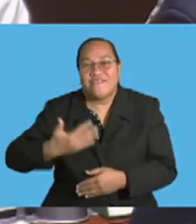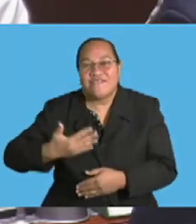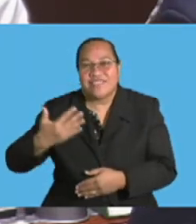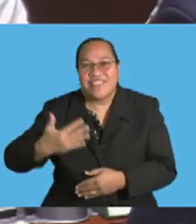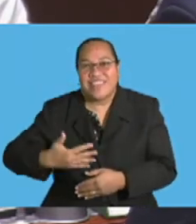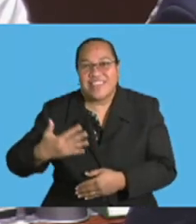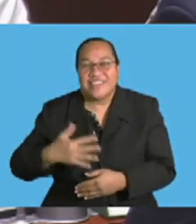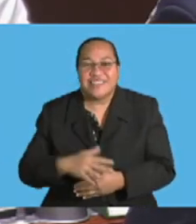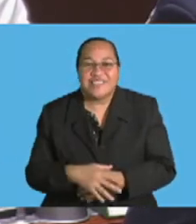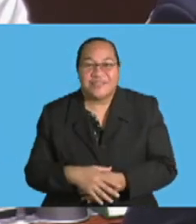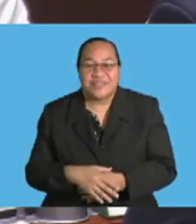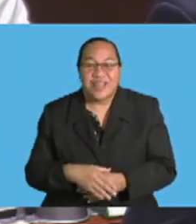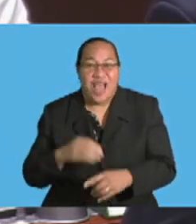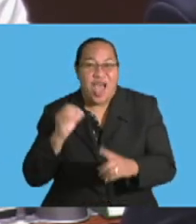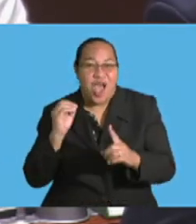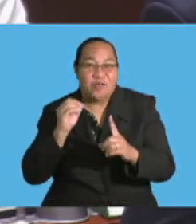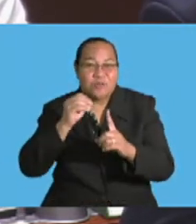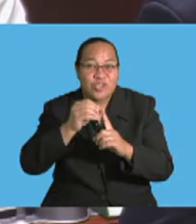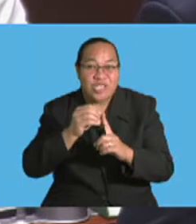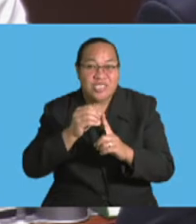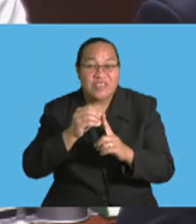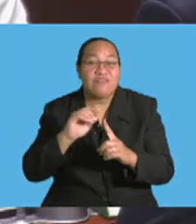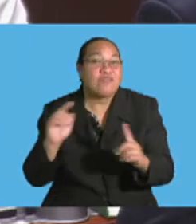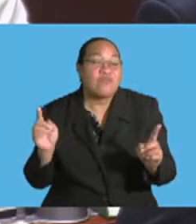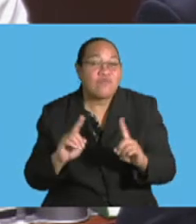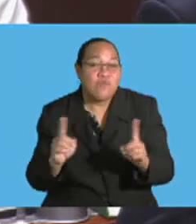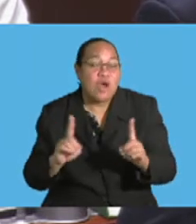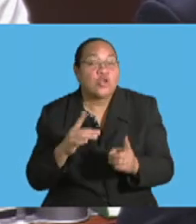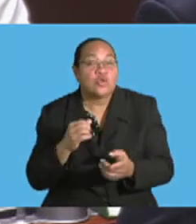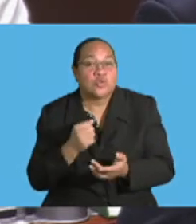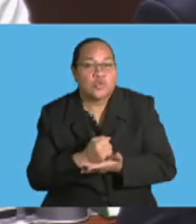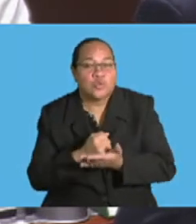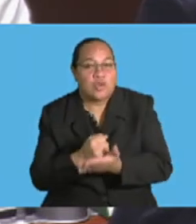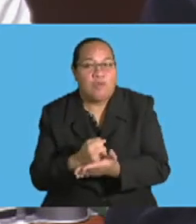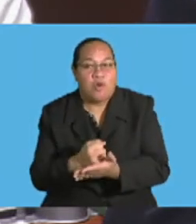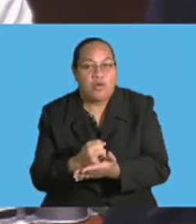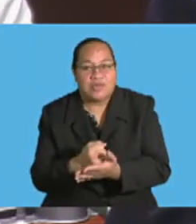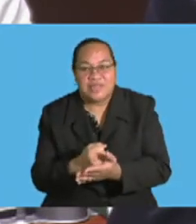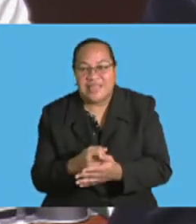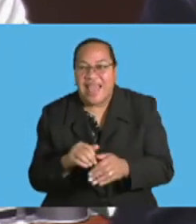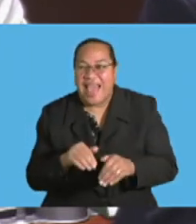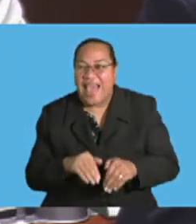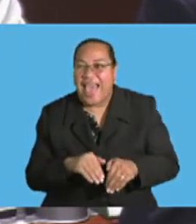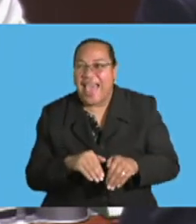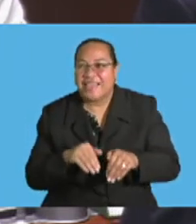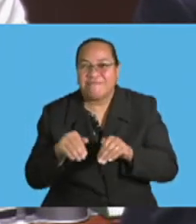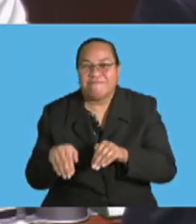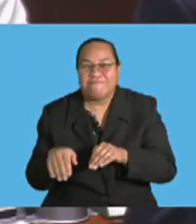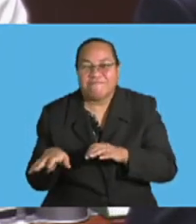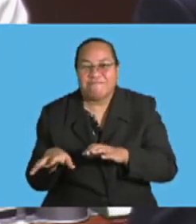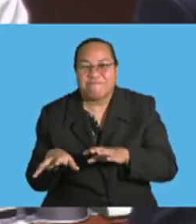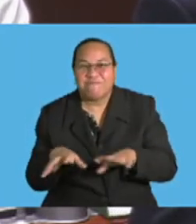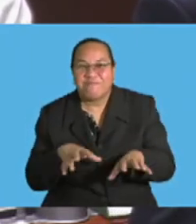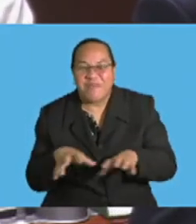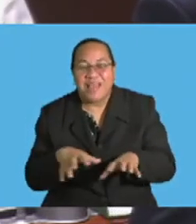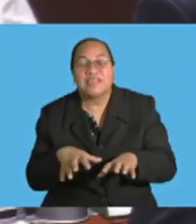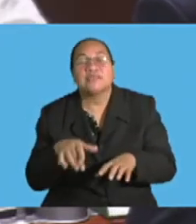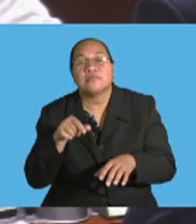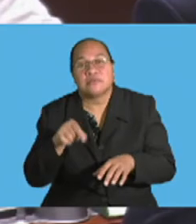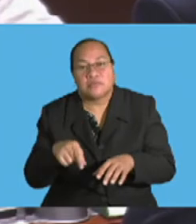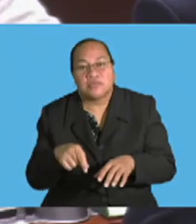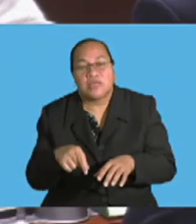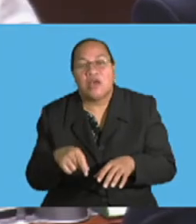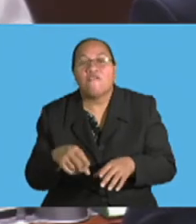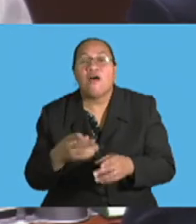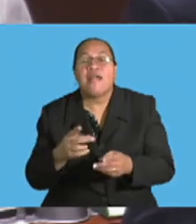And the objective of the Council is to support active participation and capacity building of iTaukei resource